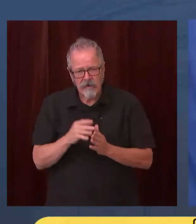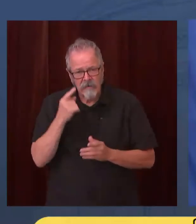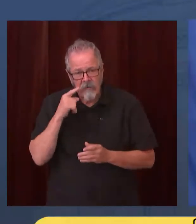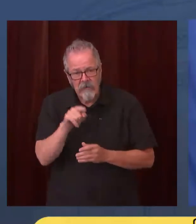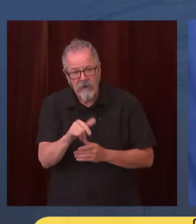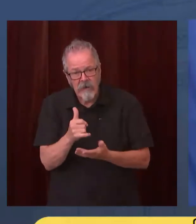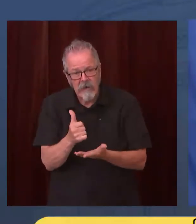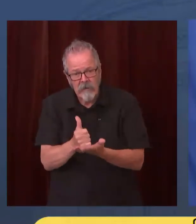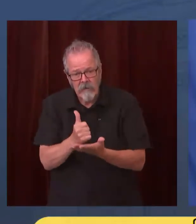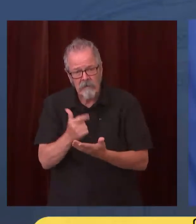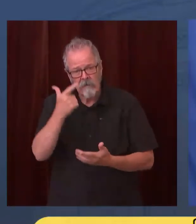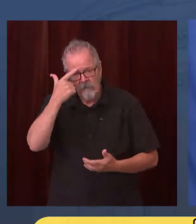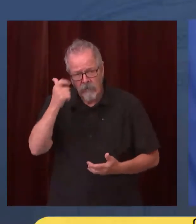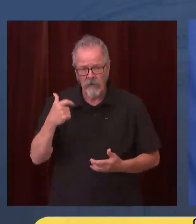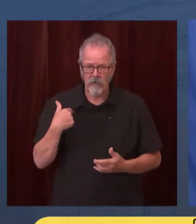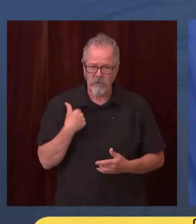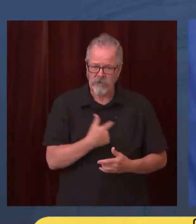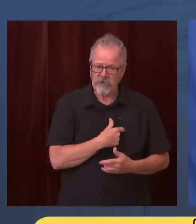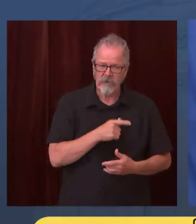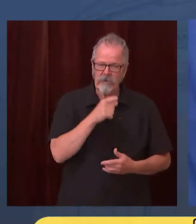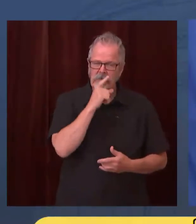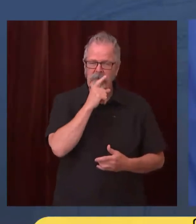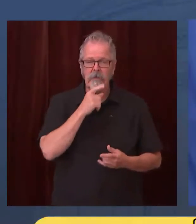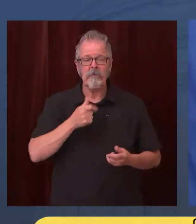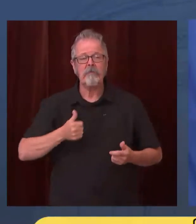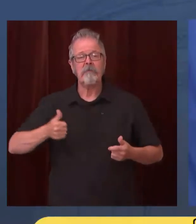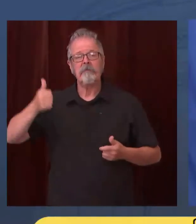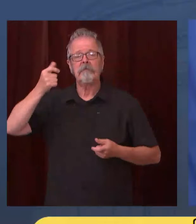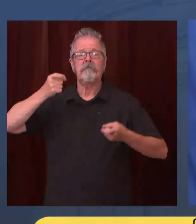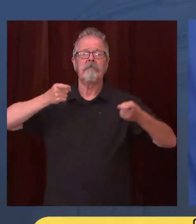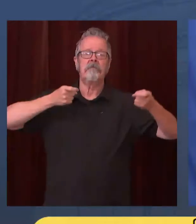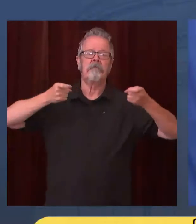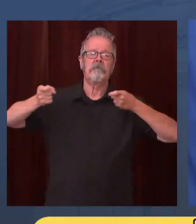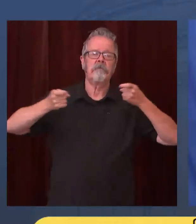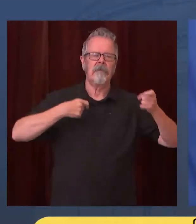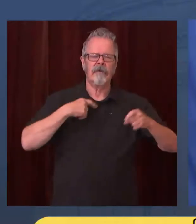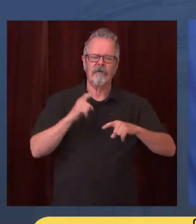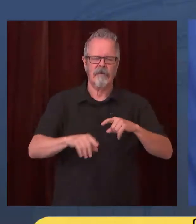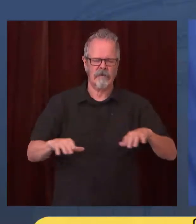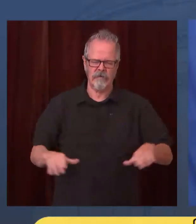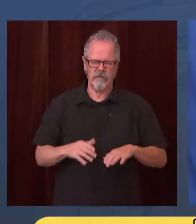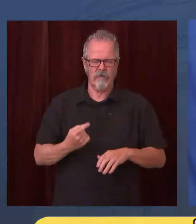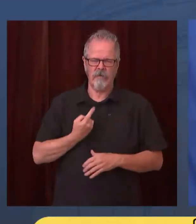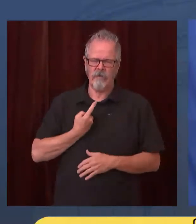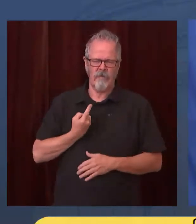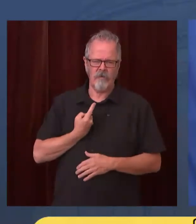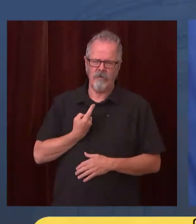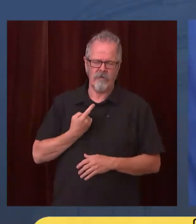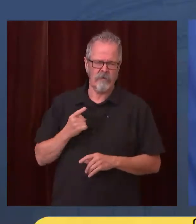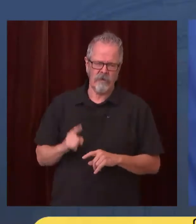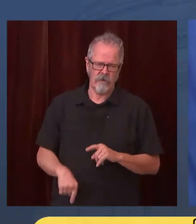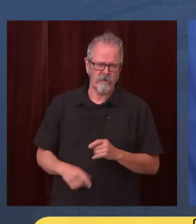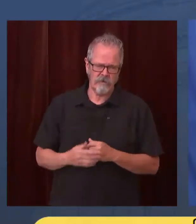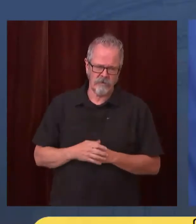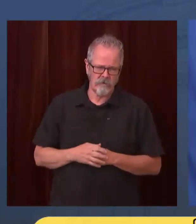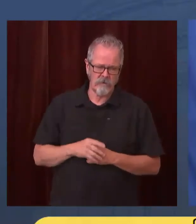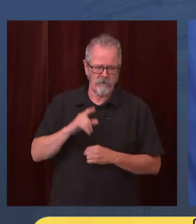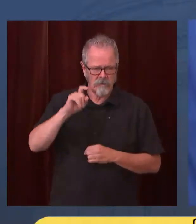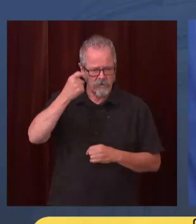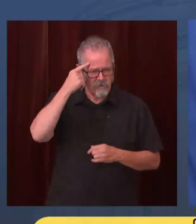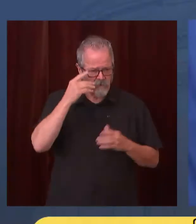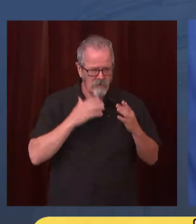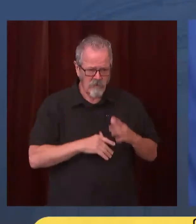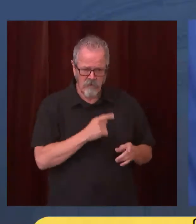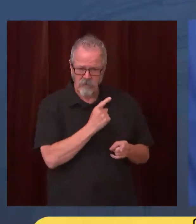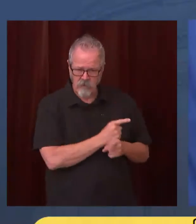The governor mentioned this is not about the me, this is about the we. This is not about you, this is about us. This is